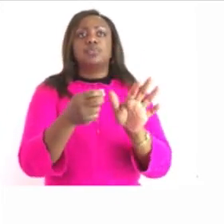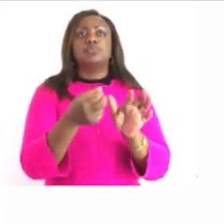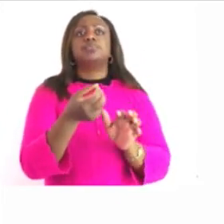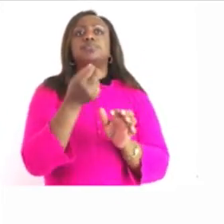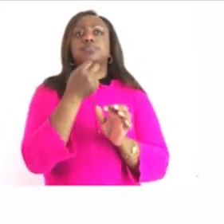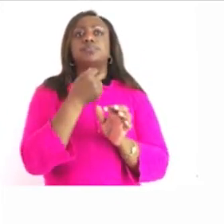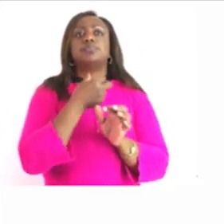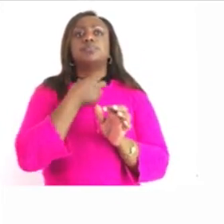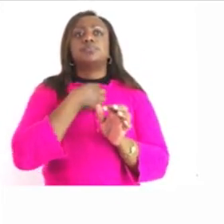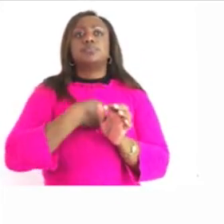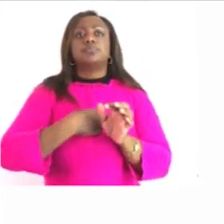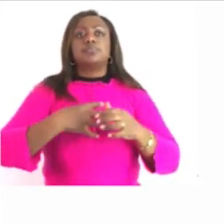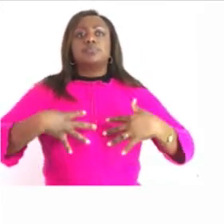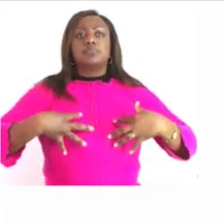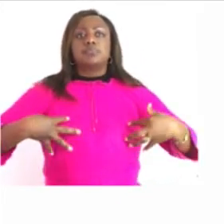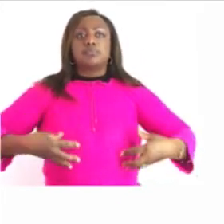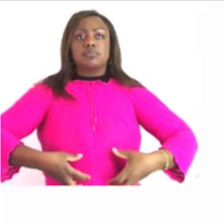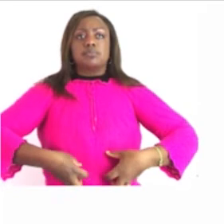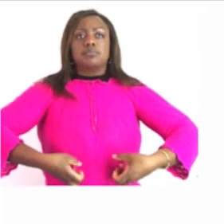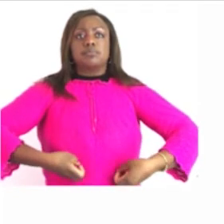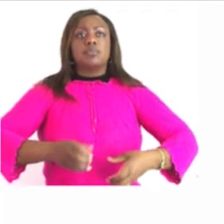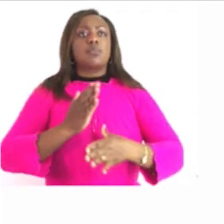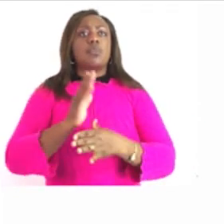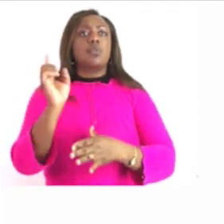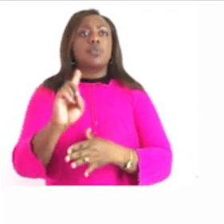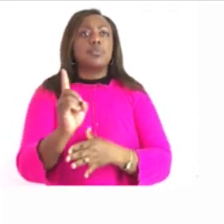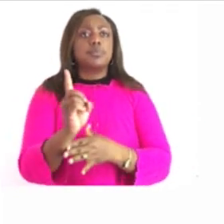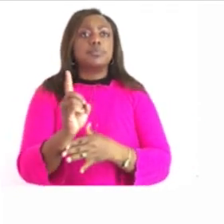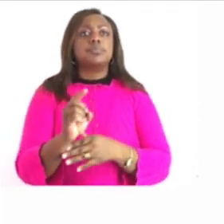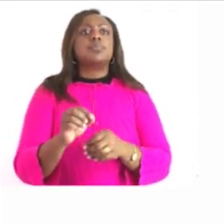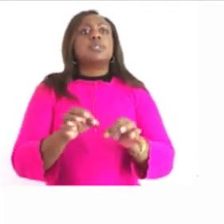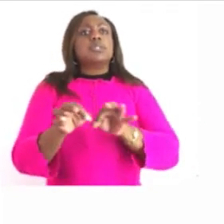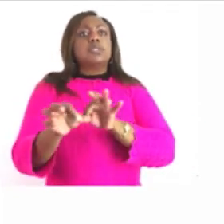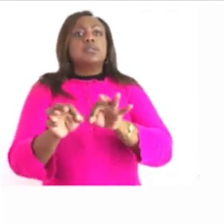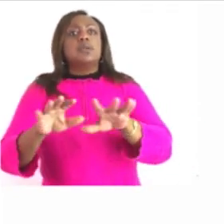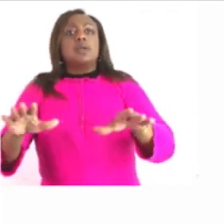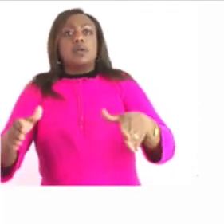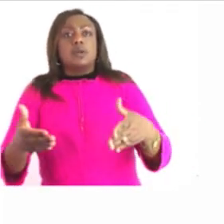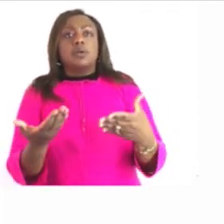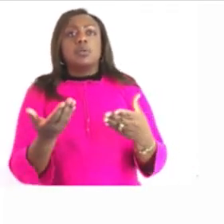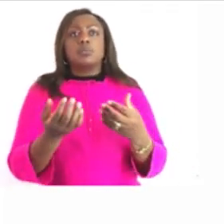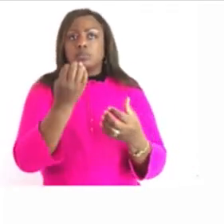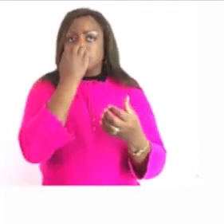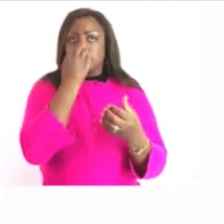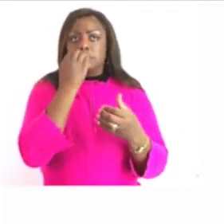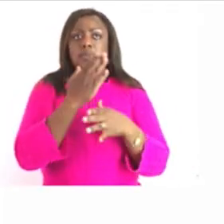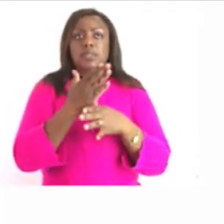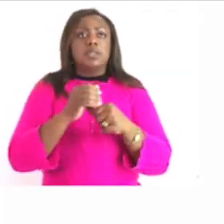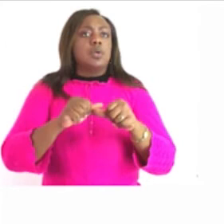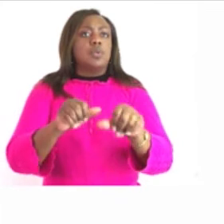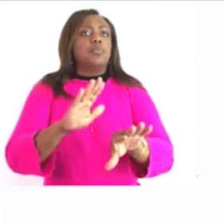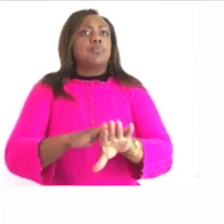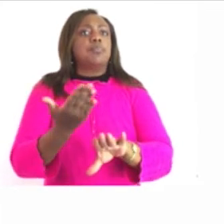windpipe, ribs, and diaphragm. We're also going to learn how to describe the path of air through the parts of the breathing system, or how